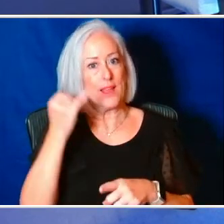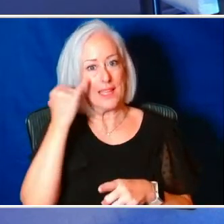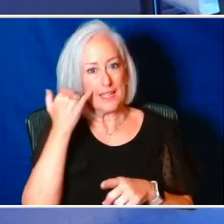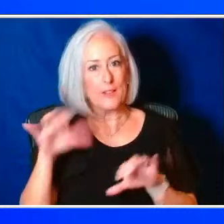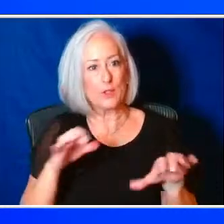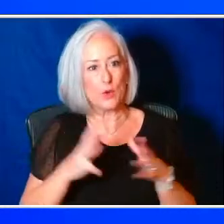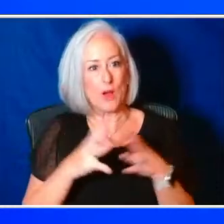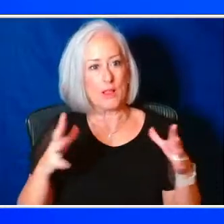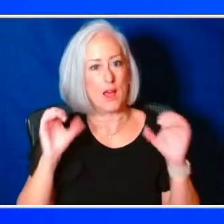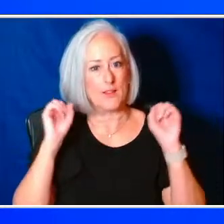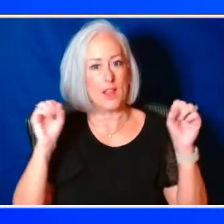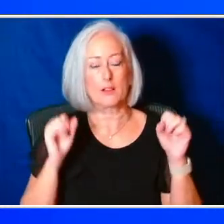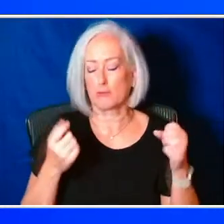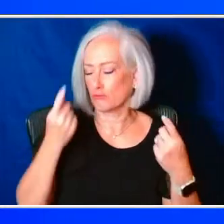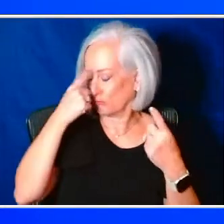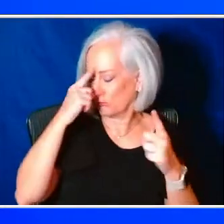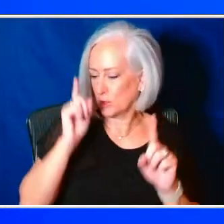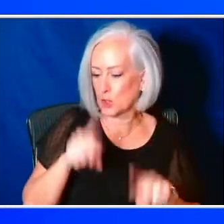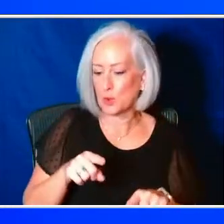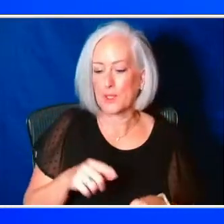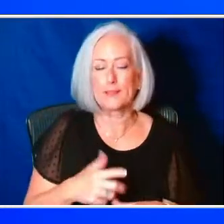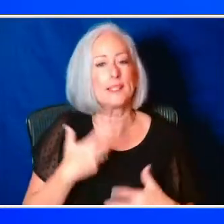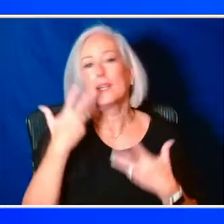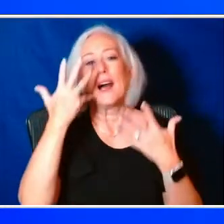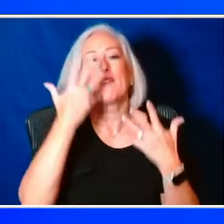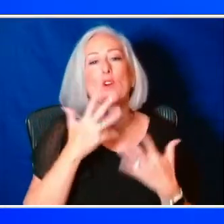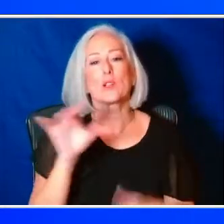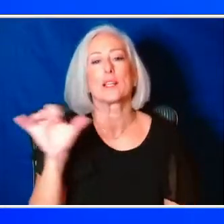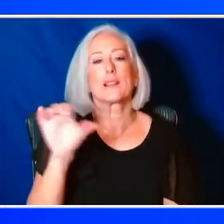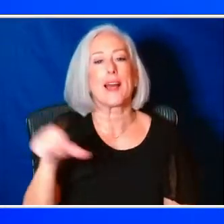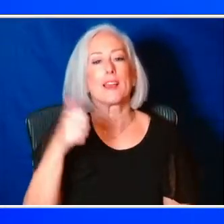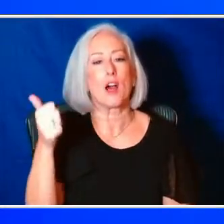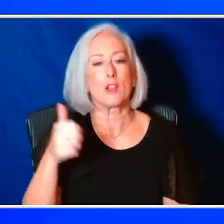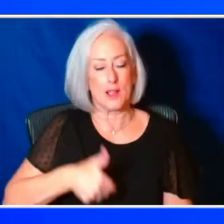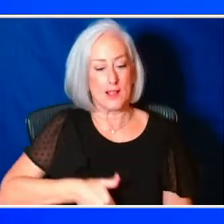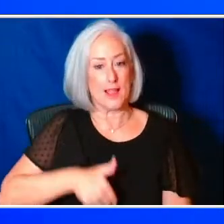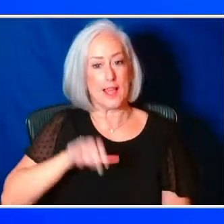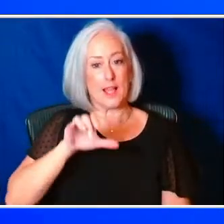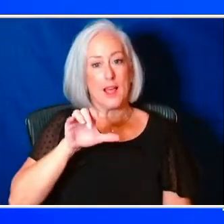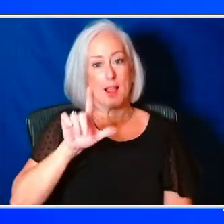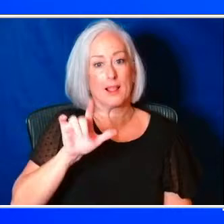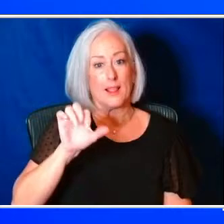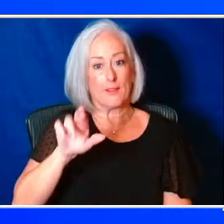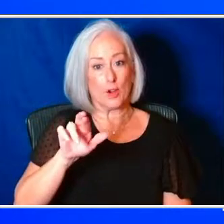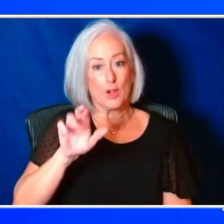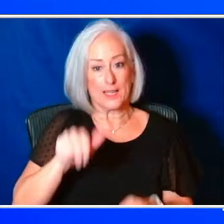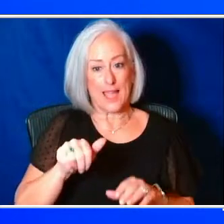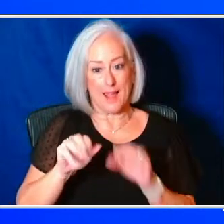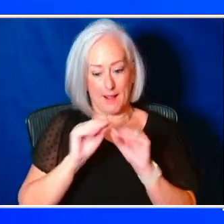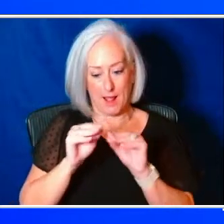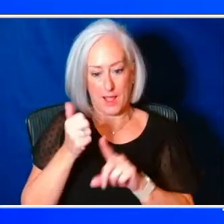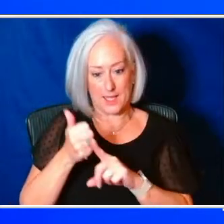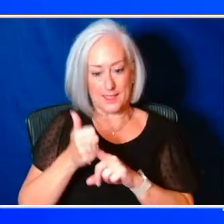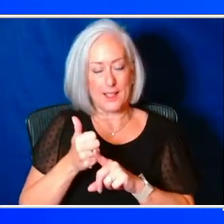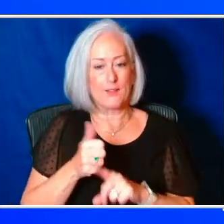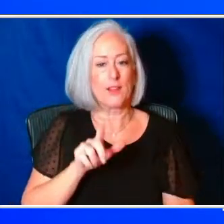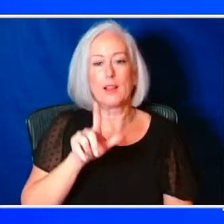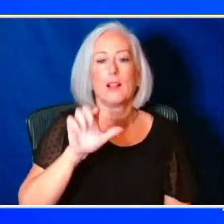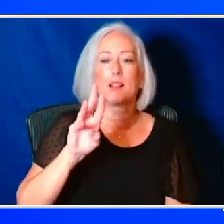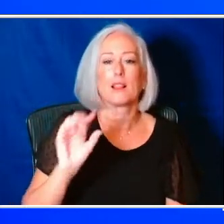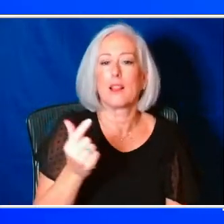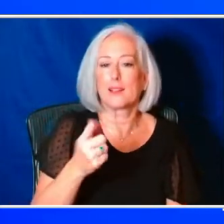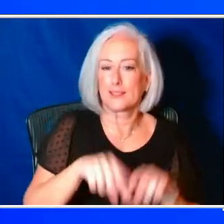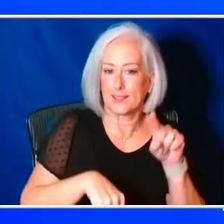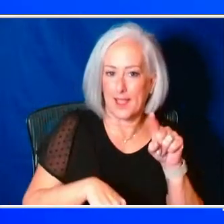agree. Unfortunately, like other organs, the liver can regenerate, but the lung can't. What you start off with is what you're going